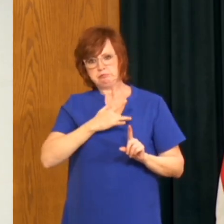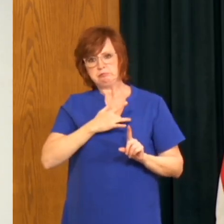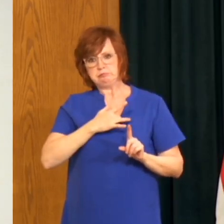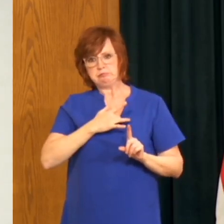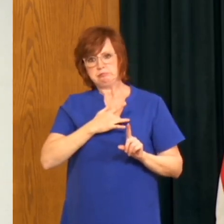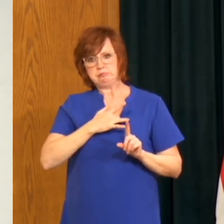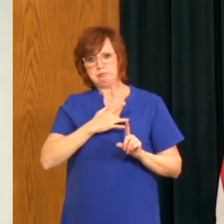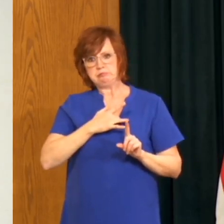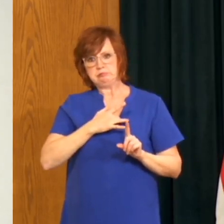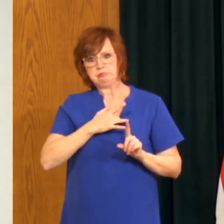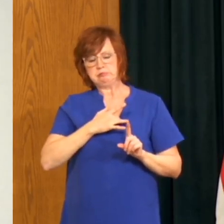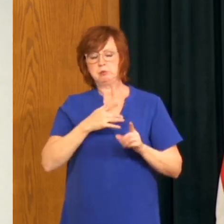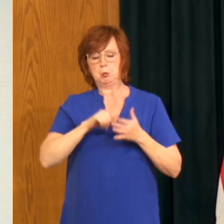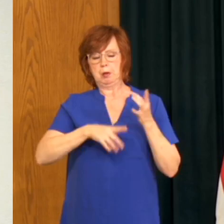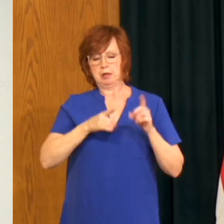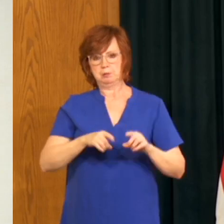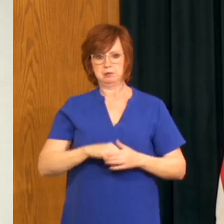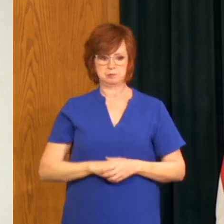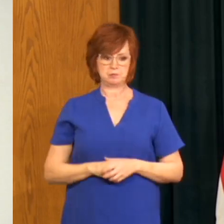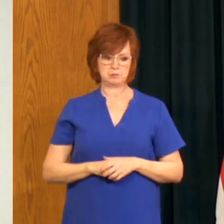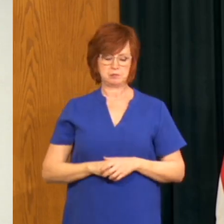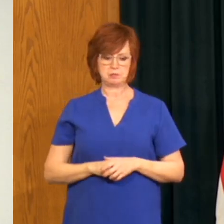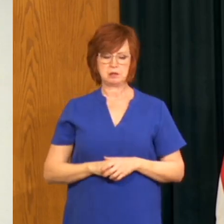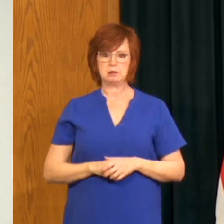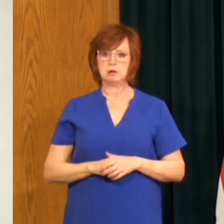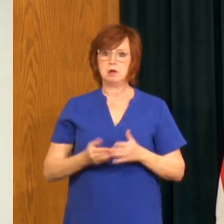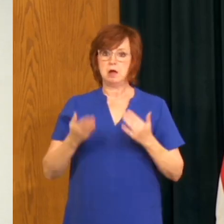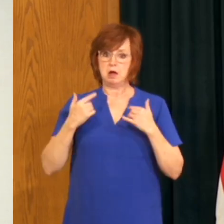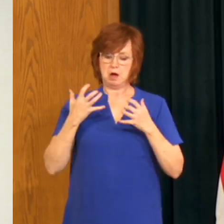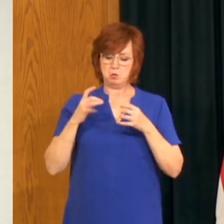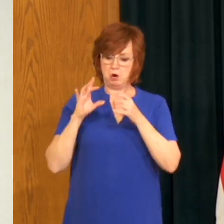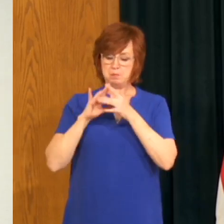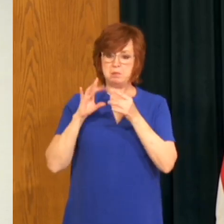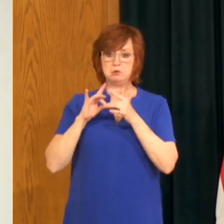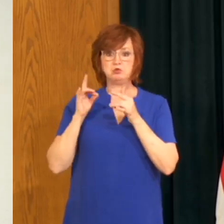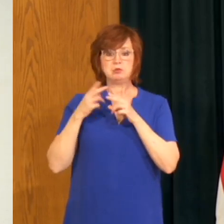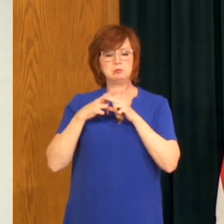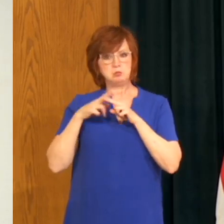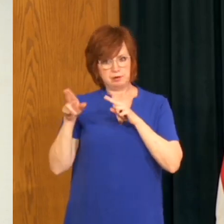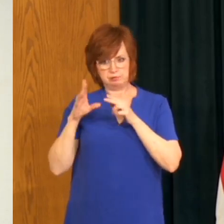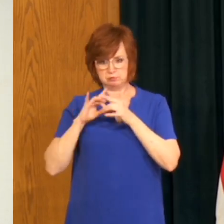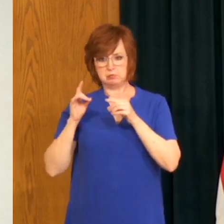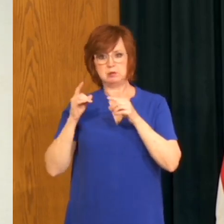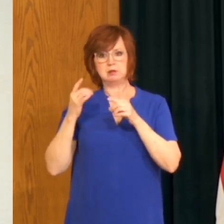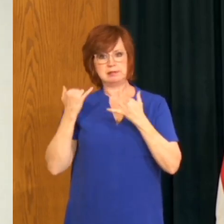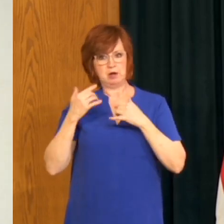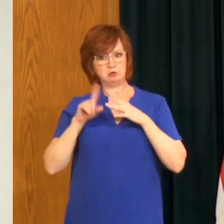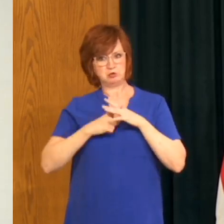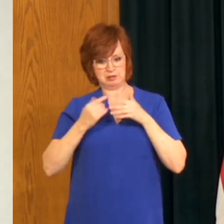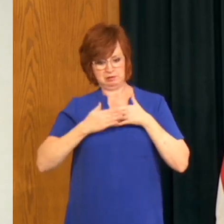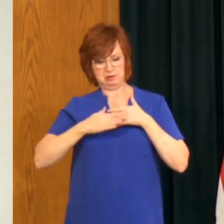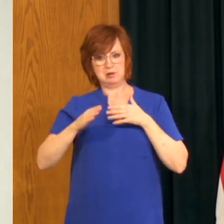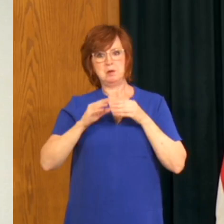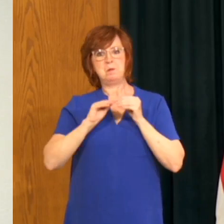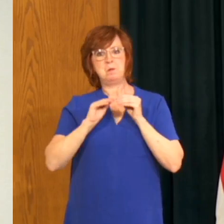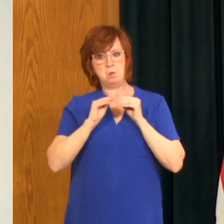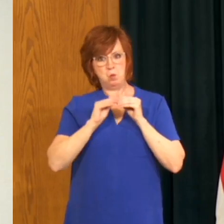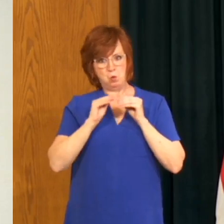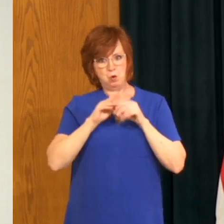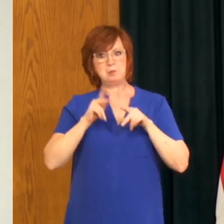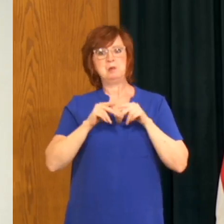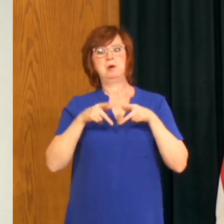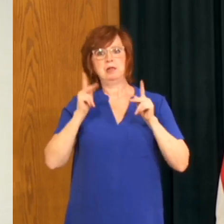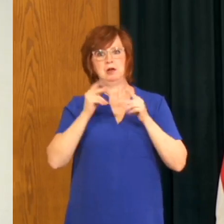The other thing is, I just want to take a little time about saying that as we have larger and larger gatherings, 15 indoors,